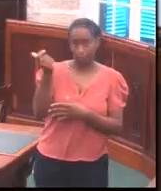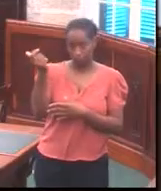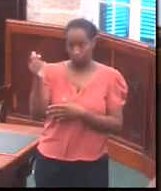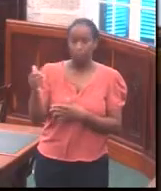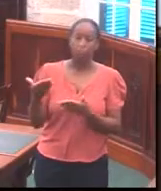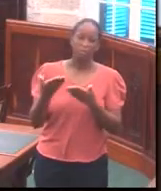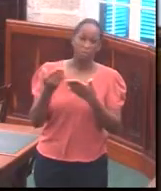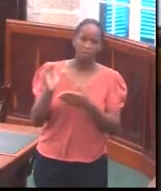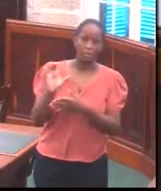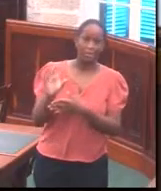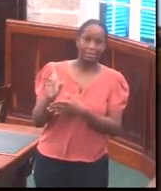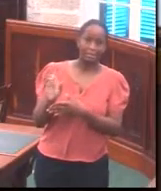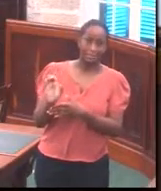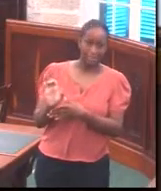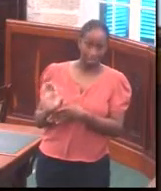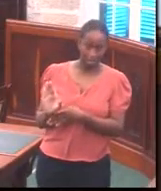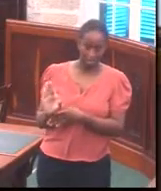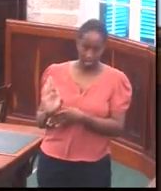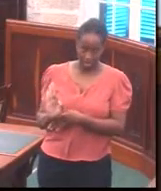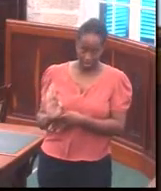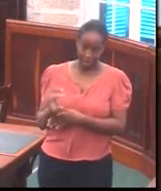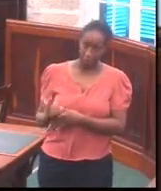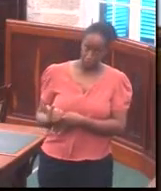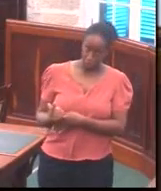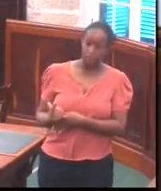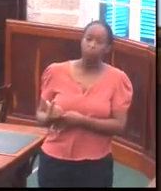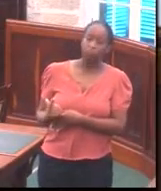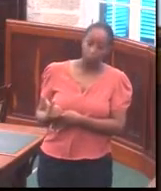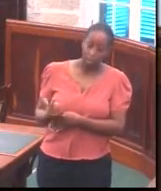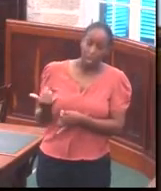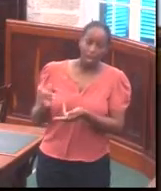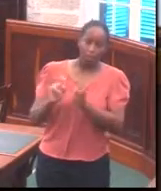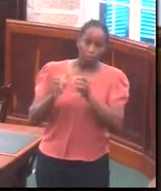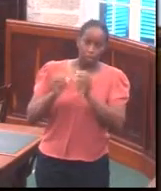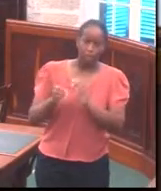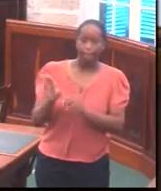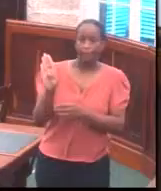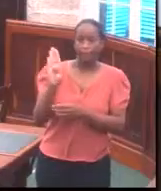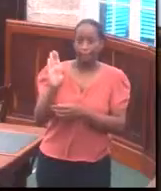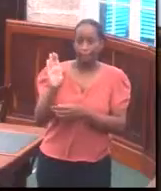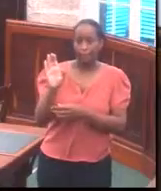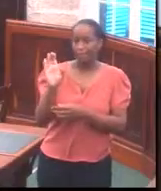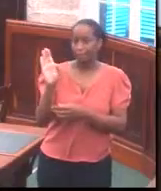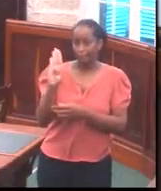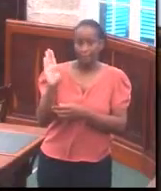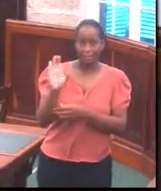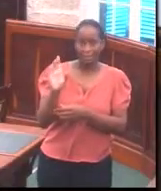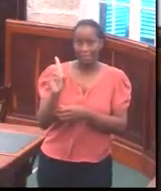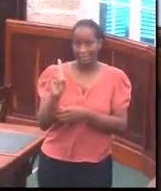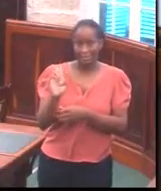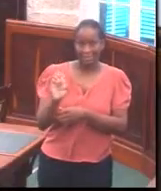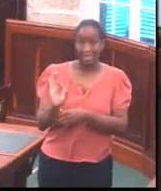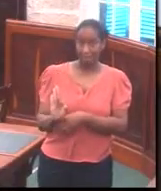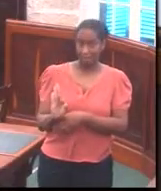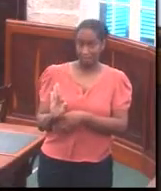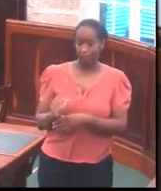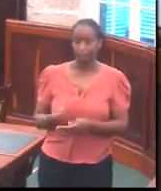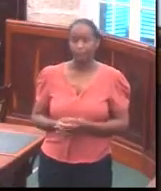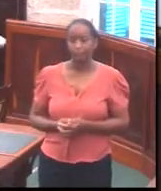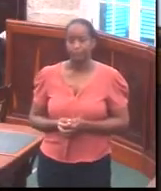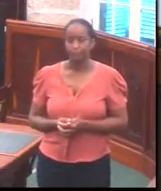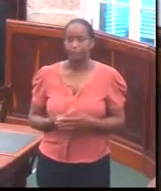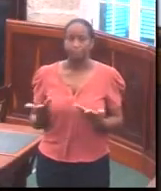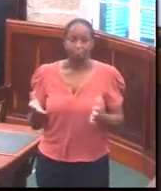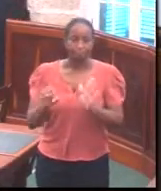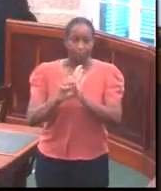them exhaustively, but what I will tell you, sir, and the public, if we go to C, for example,